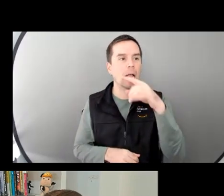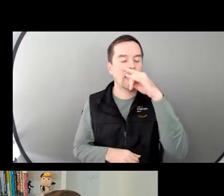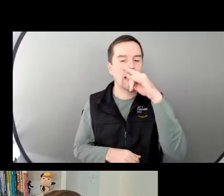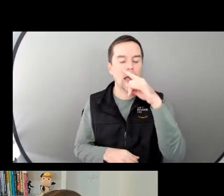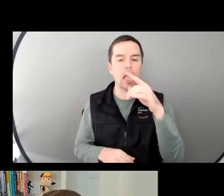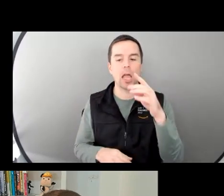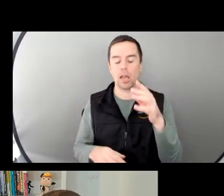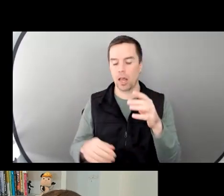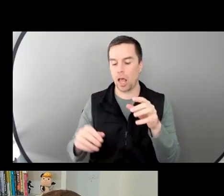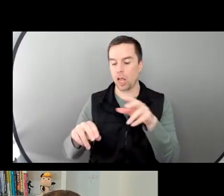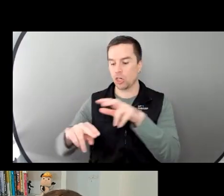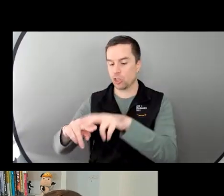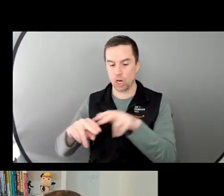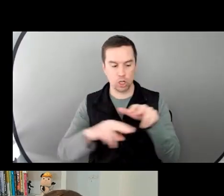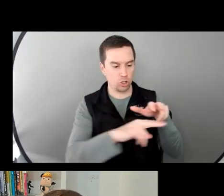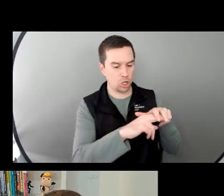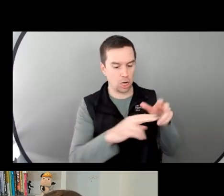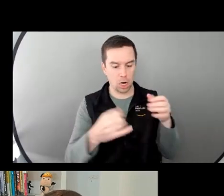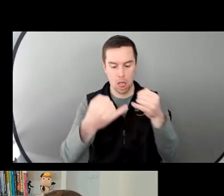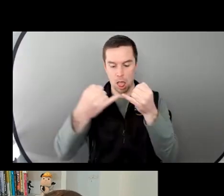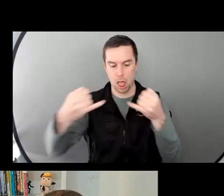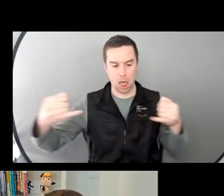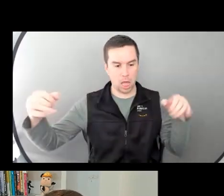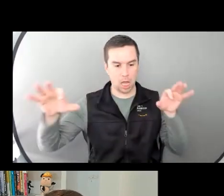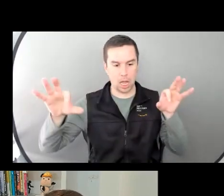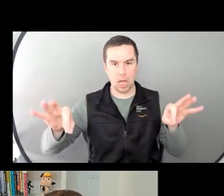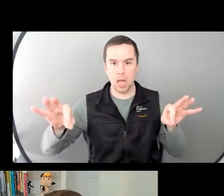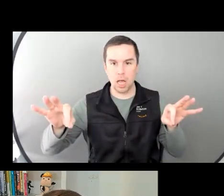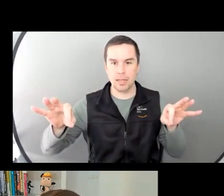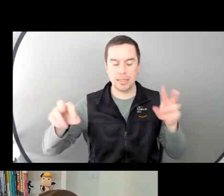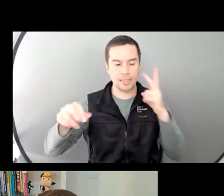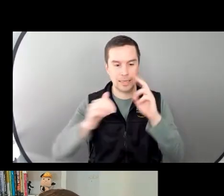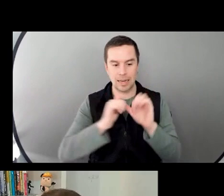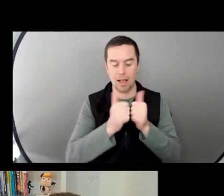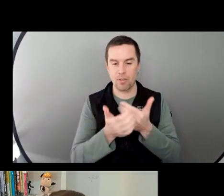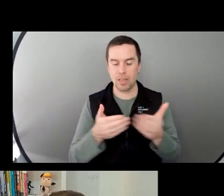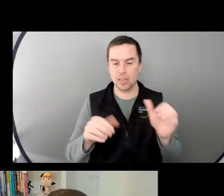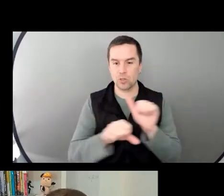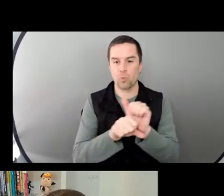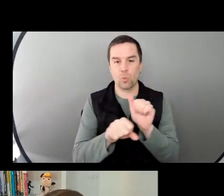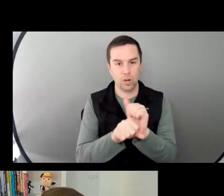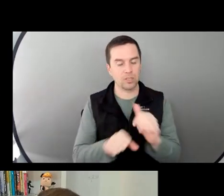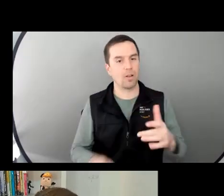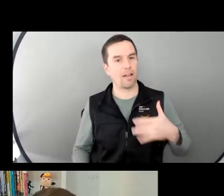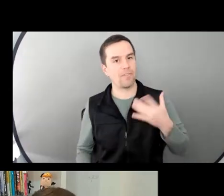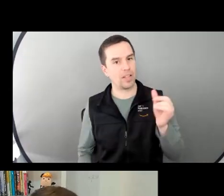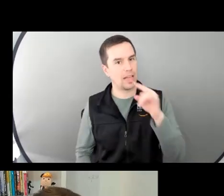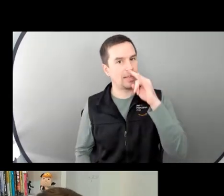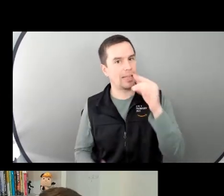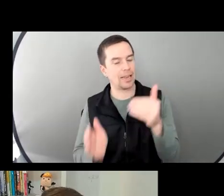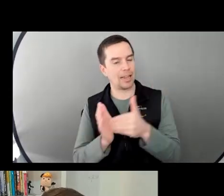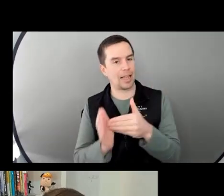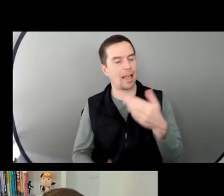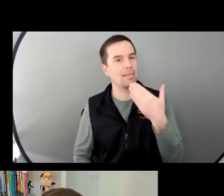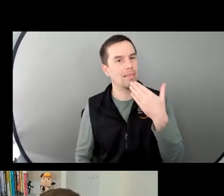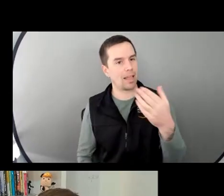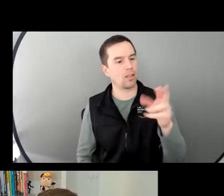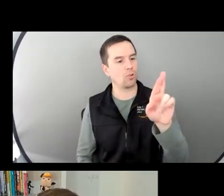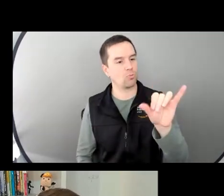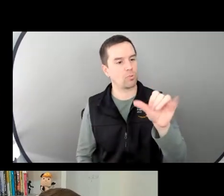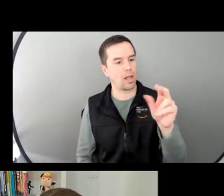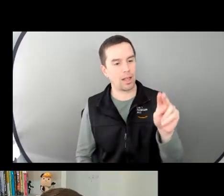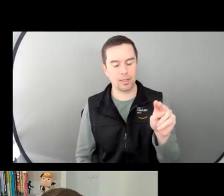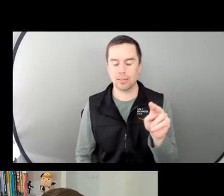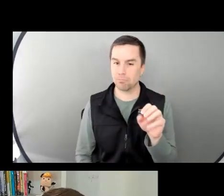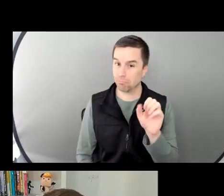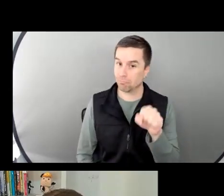like wiring it together and seeing how it all works. I feel like a kid again, Ryan. Thank you. Yeah. Yeah, it's really been